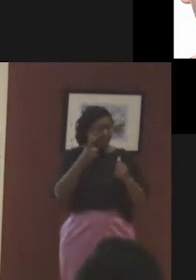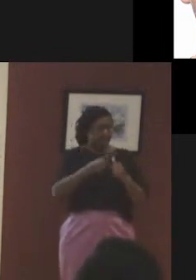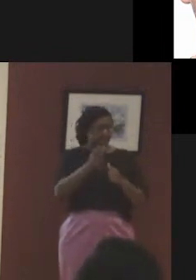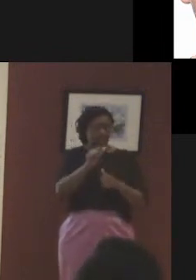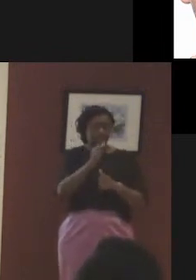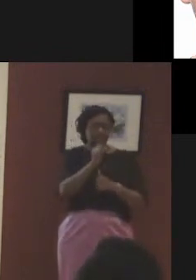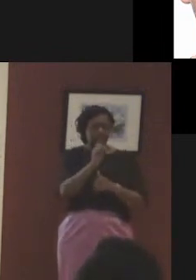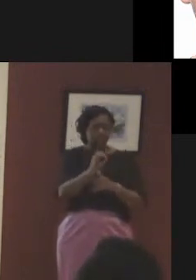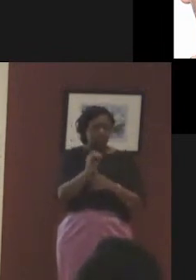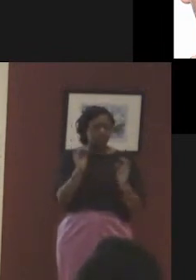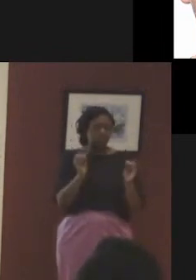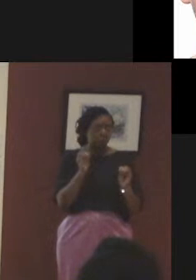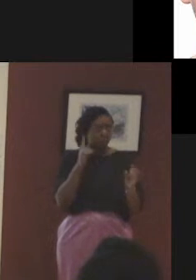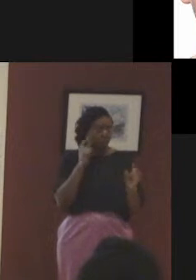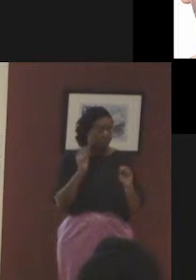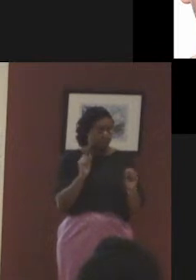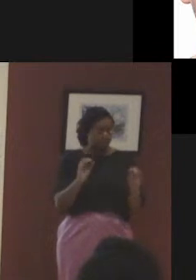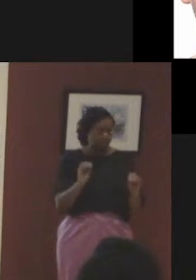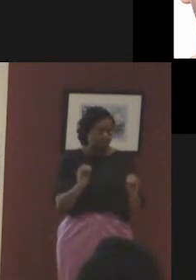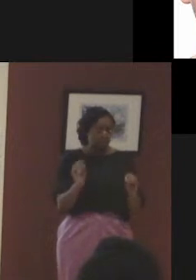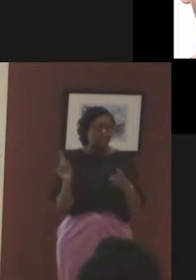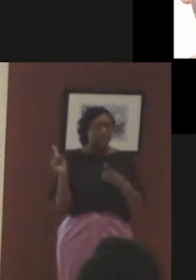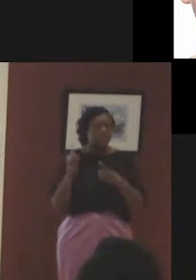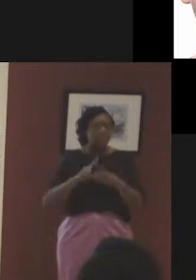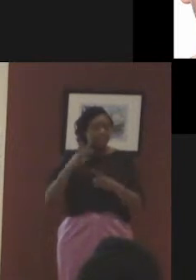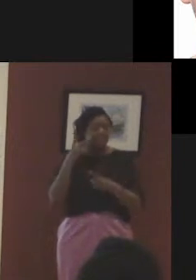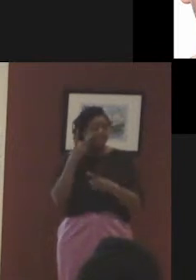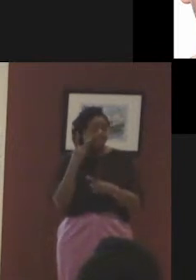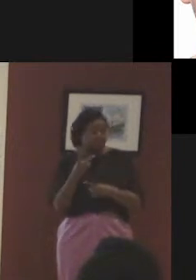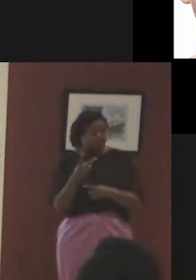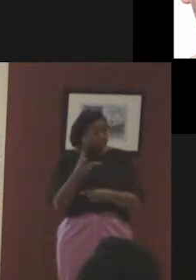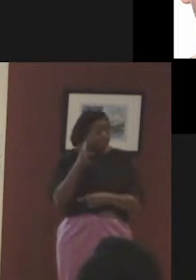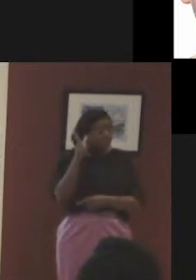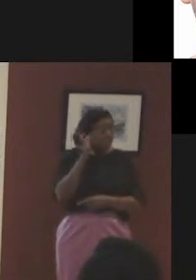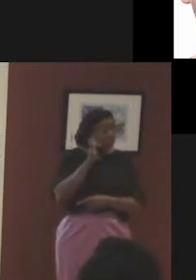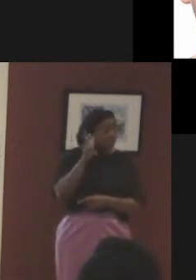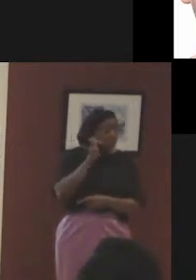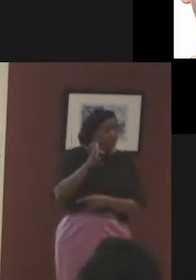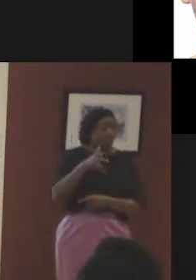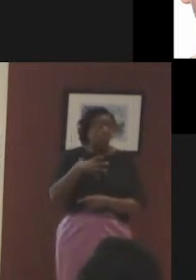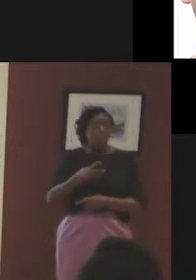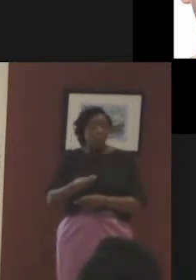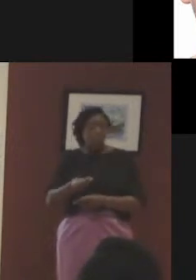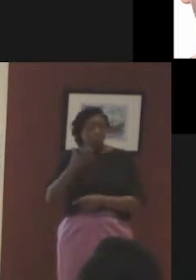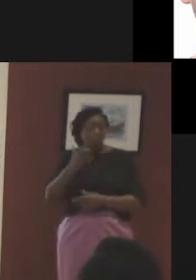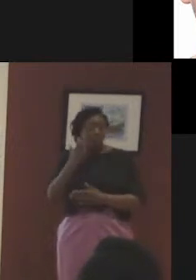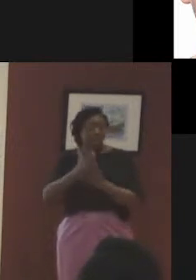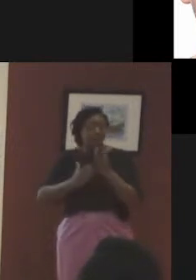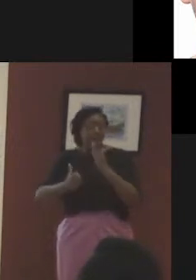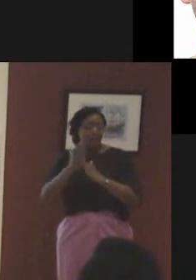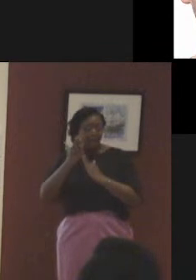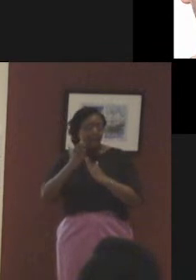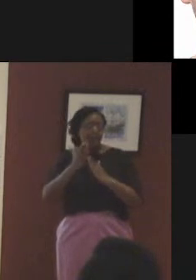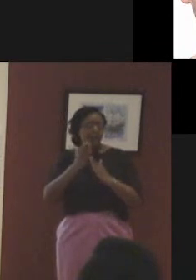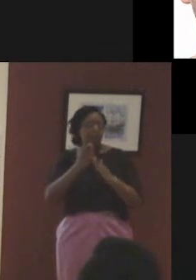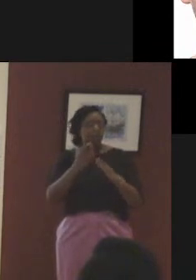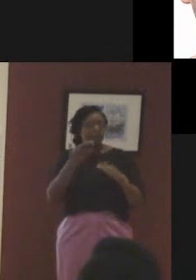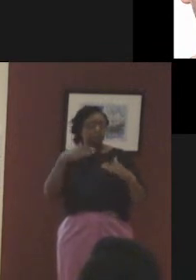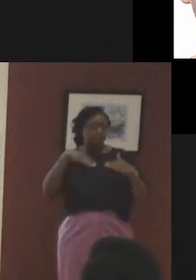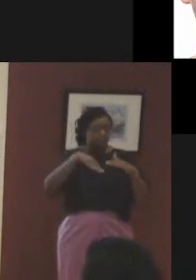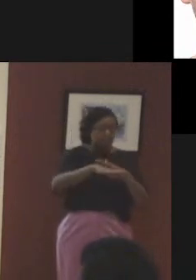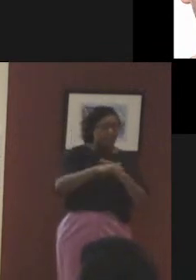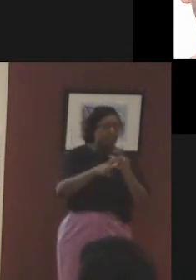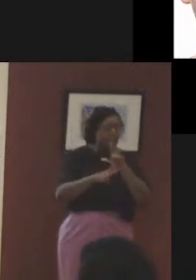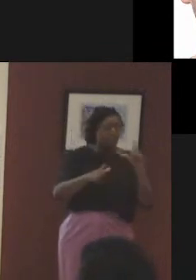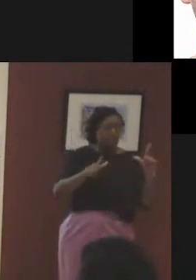10 seconds. That is until we see and hear that white hand enter the left video and